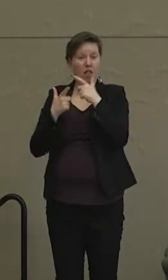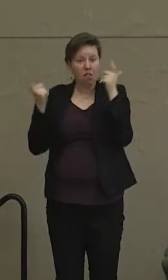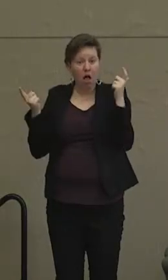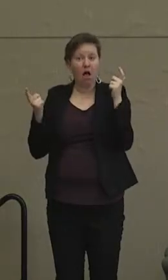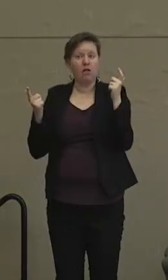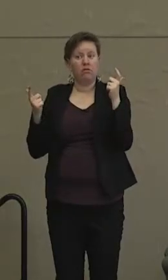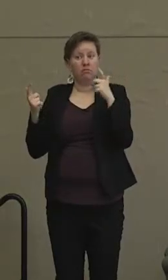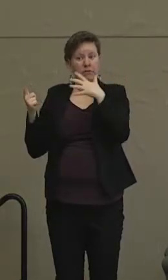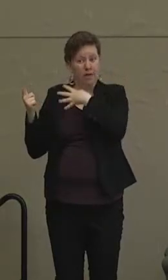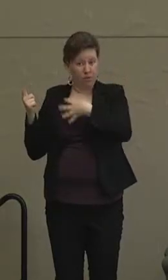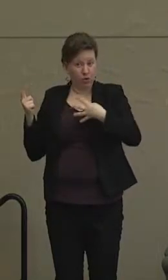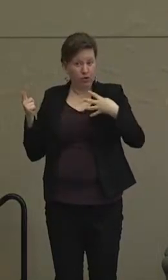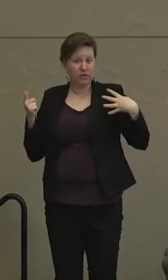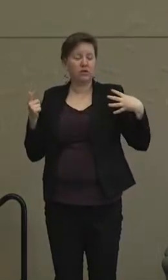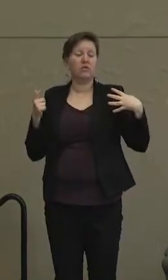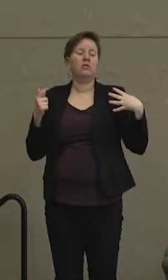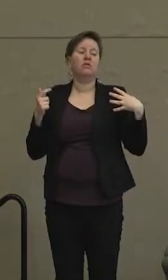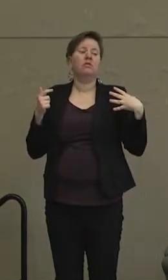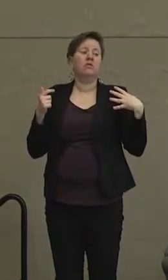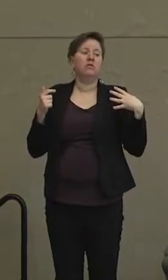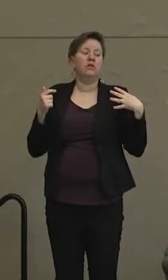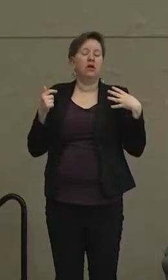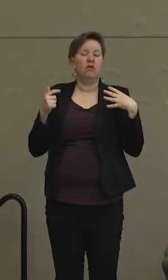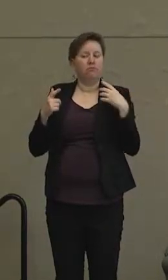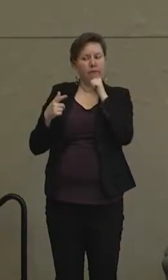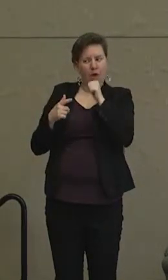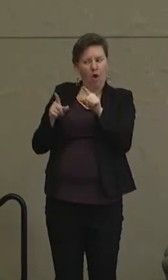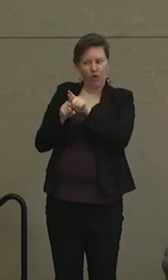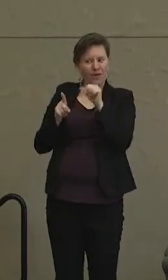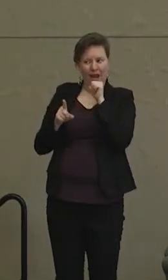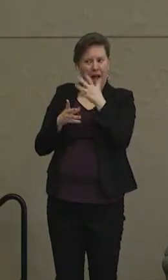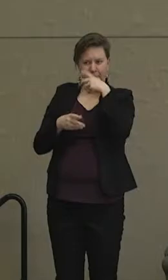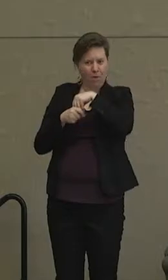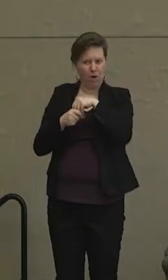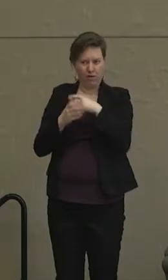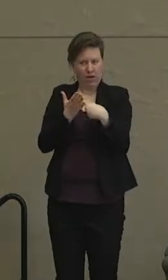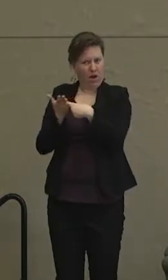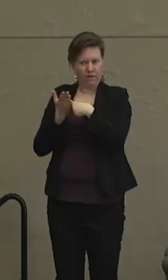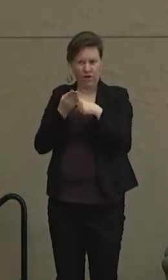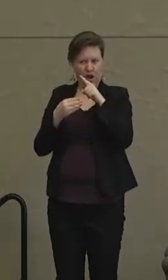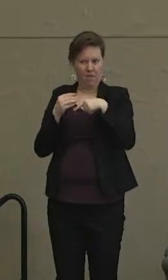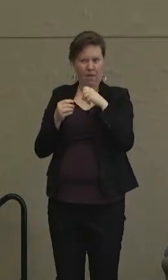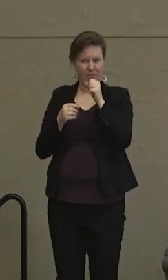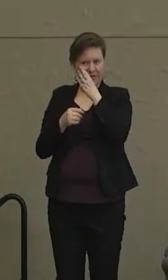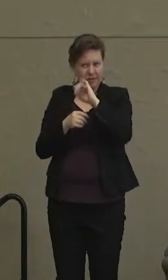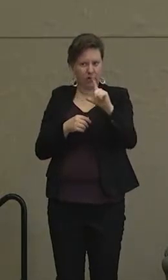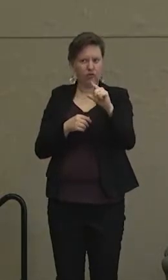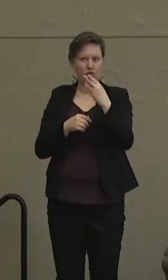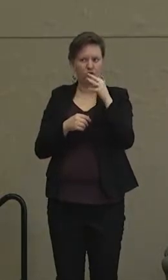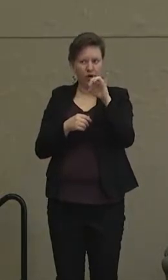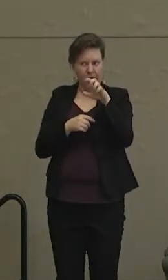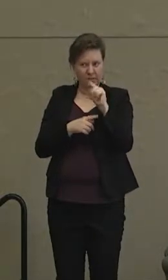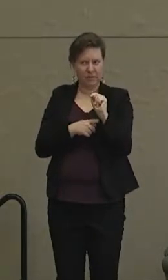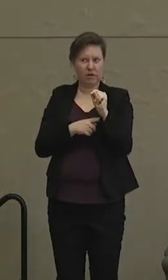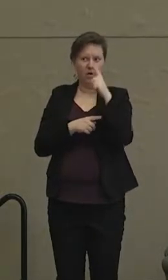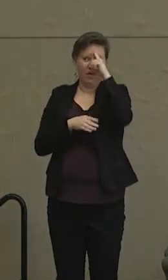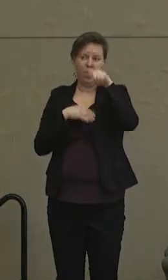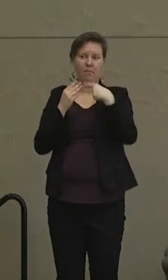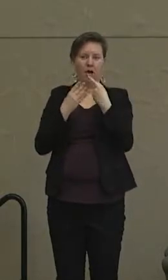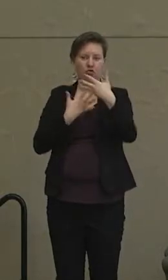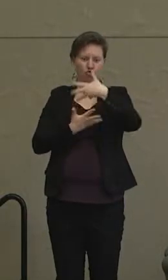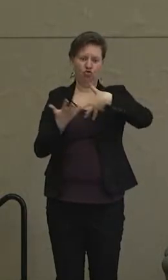immigrant, who are also not part of these conversations around sexual harassment in the academy. So if we're gonna think about social